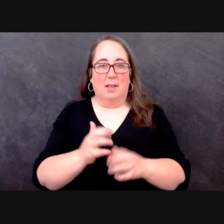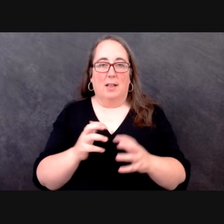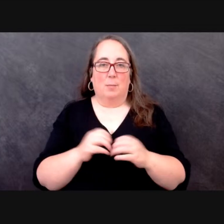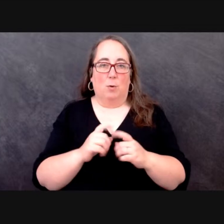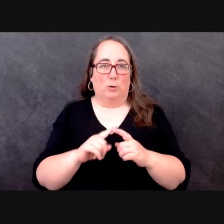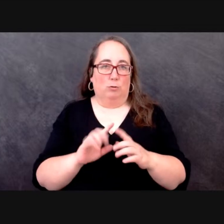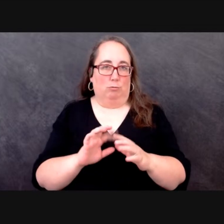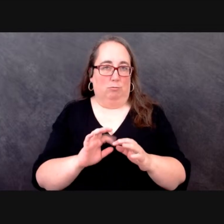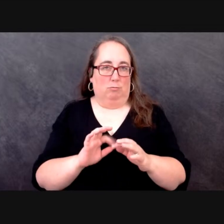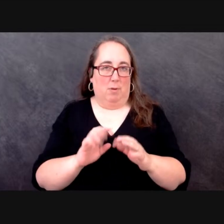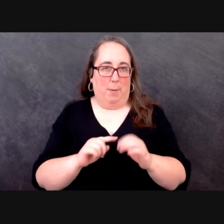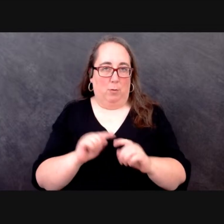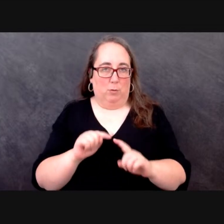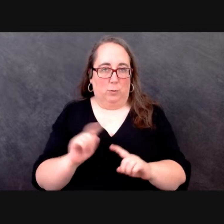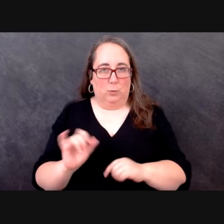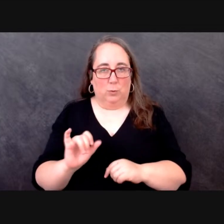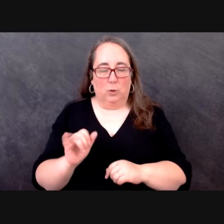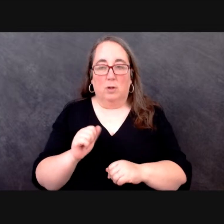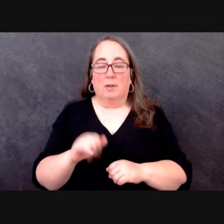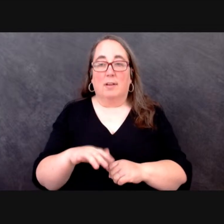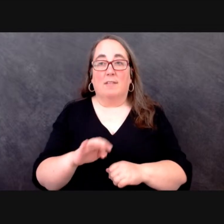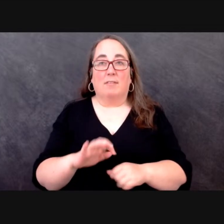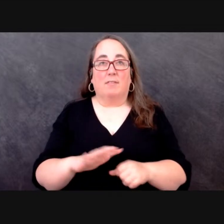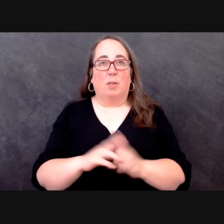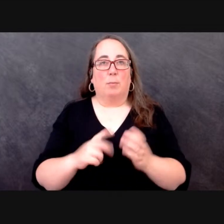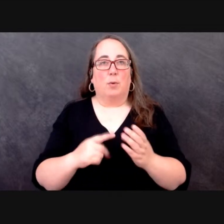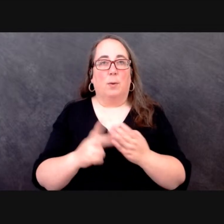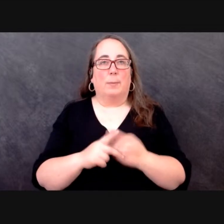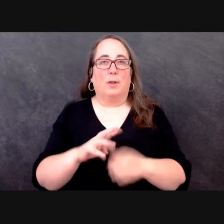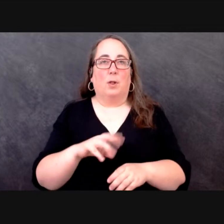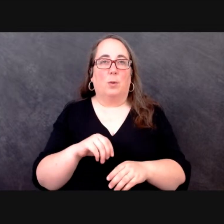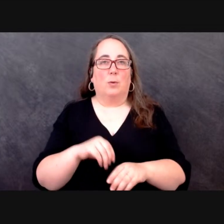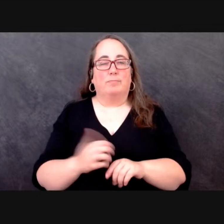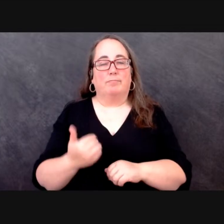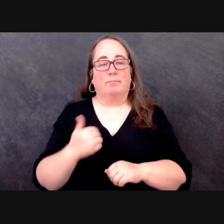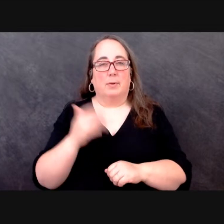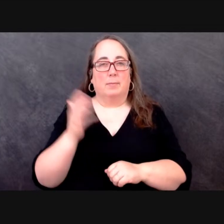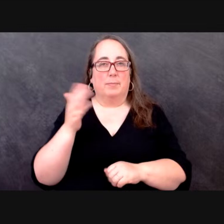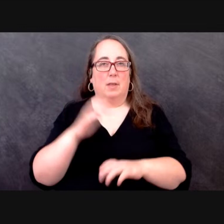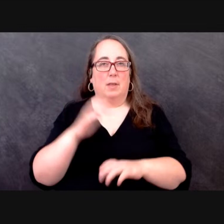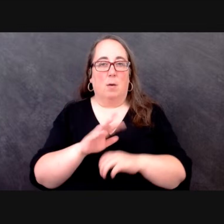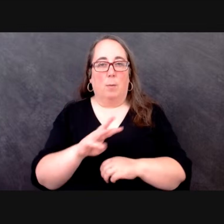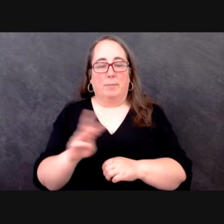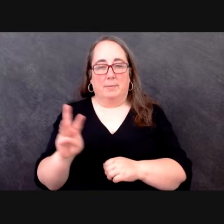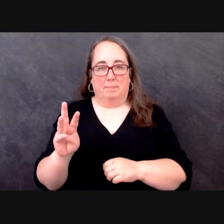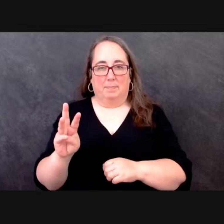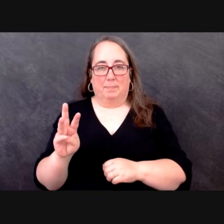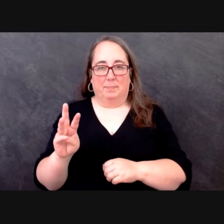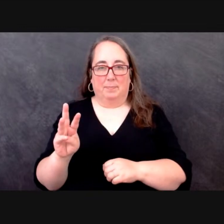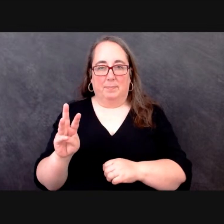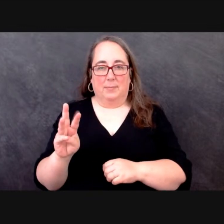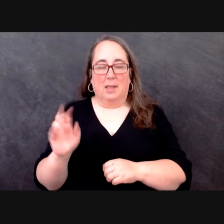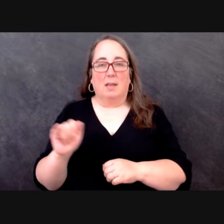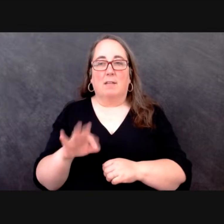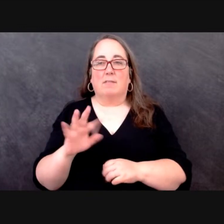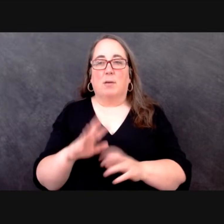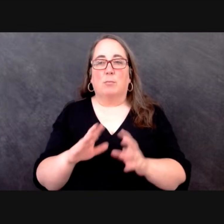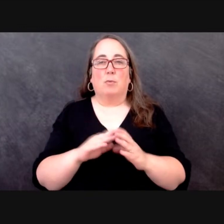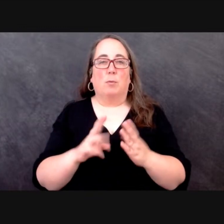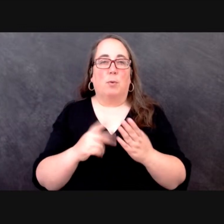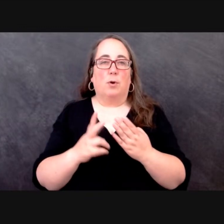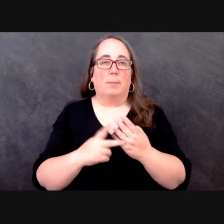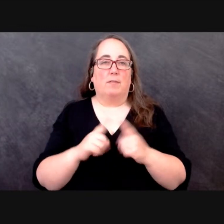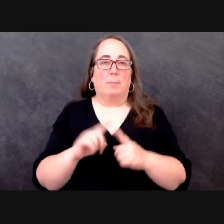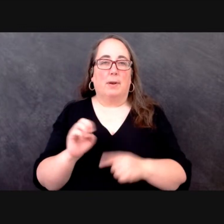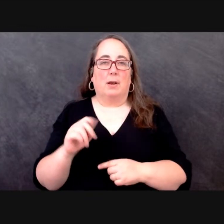as well. You can find a full list of programs, including videos of past presentations, on our website. You can also find more programs from the Pratt